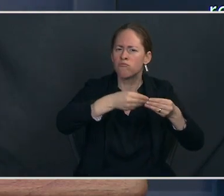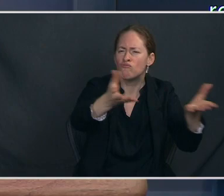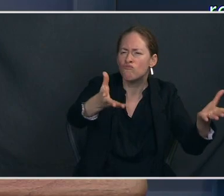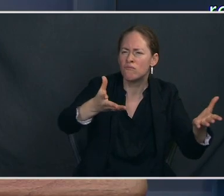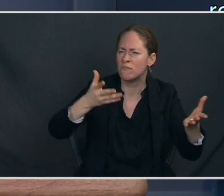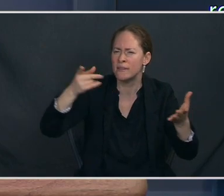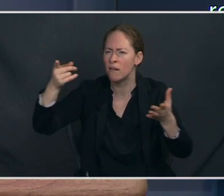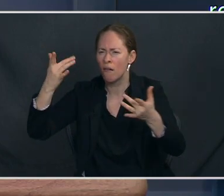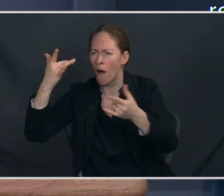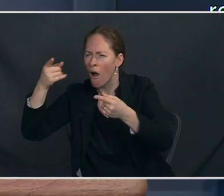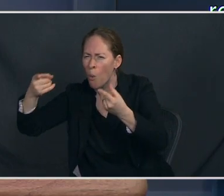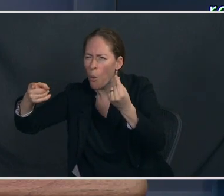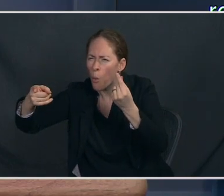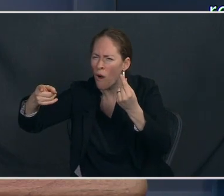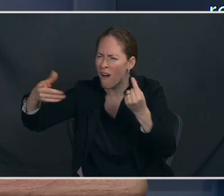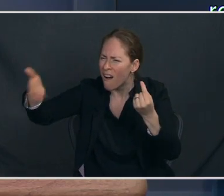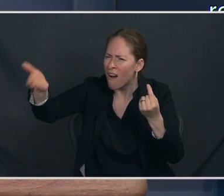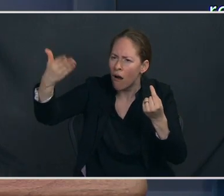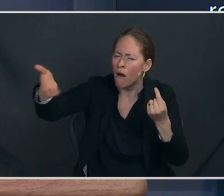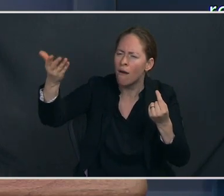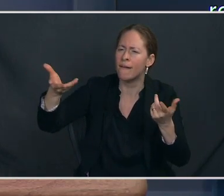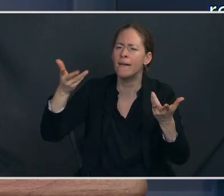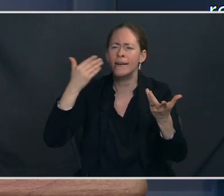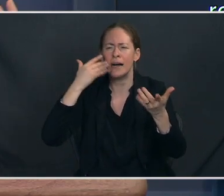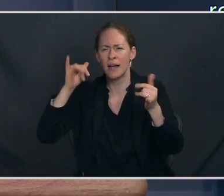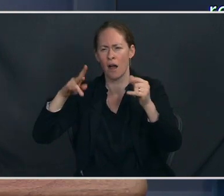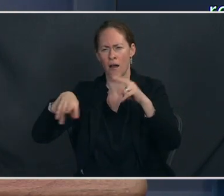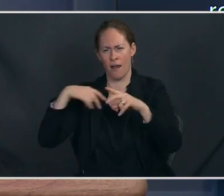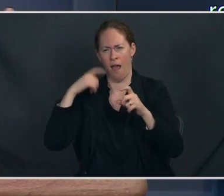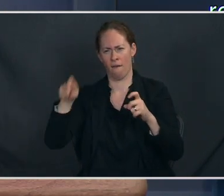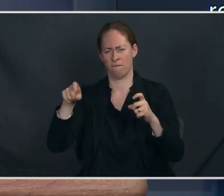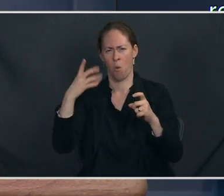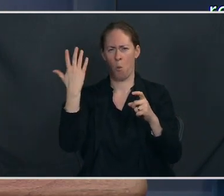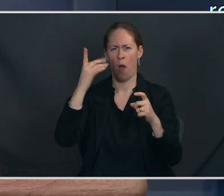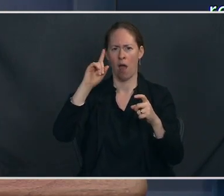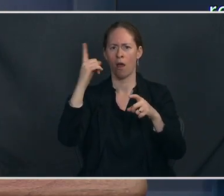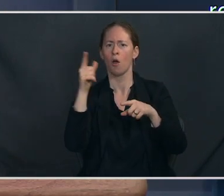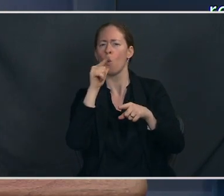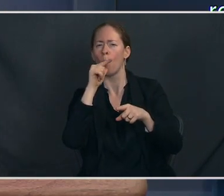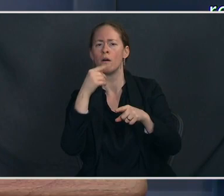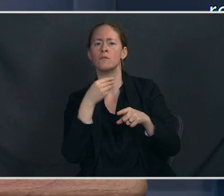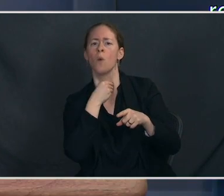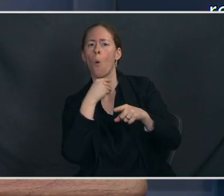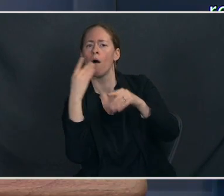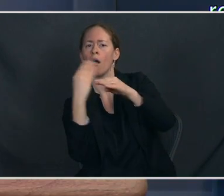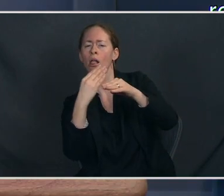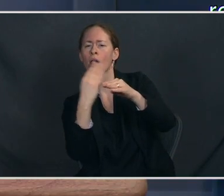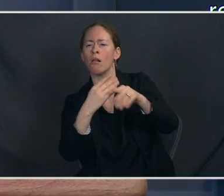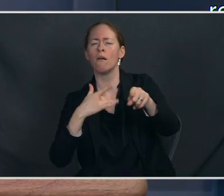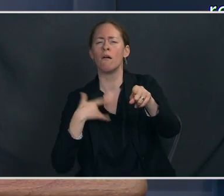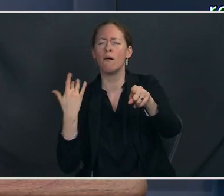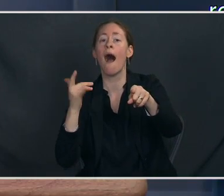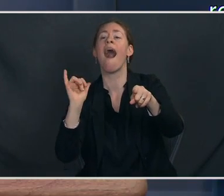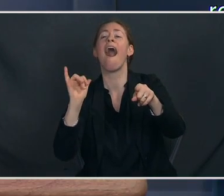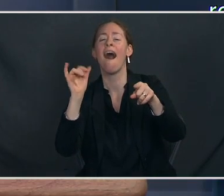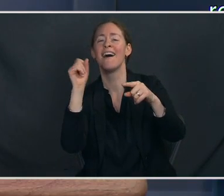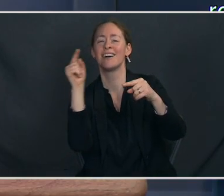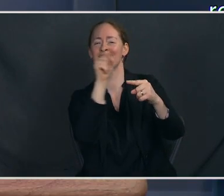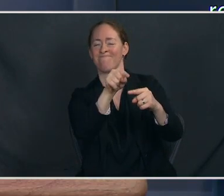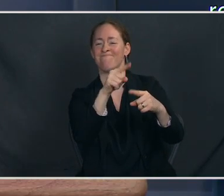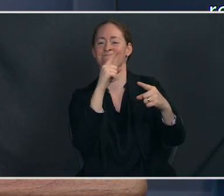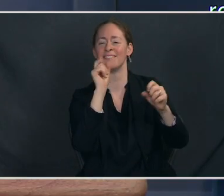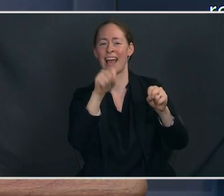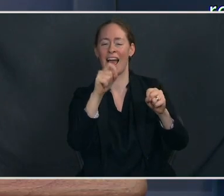more vaccine sites that are getting the supply they need? But later this afternoon, he'll have more of an update on